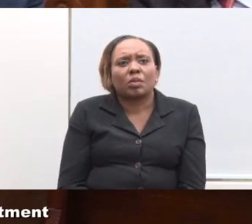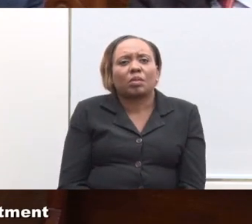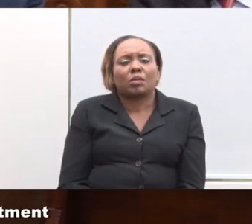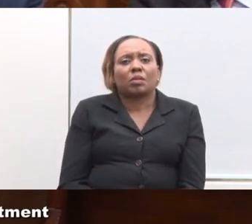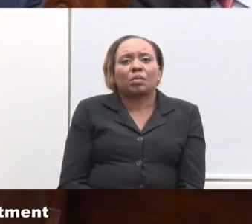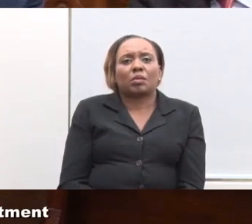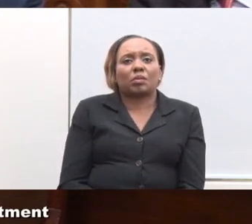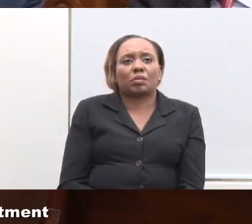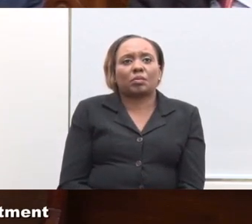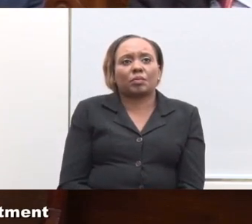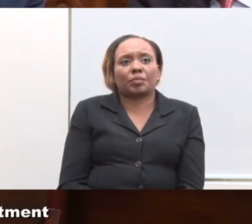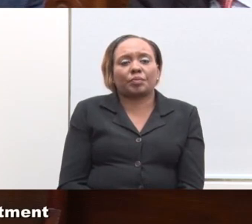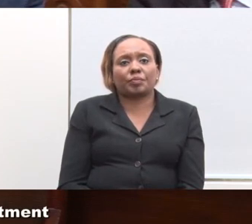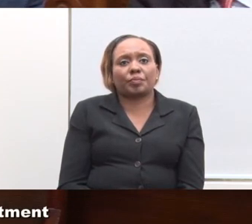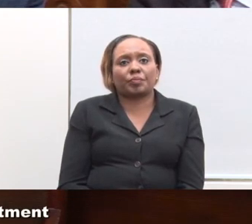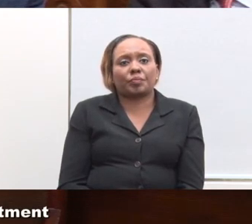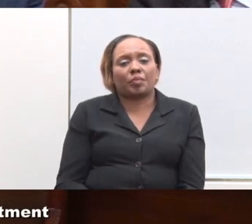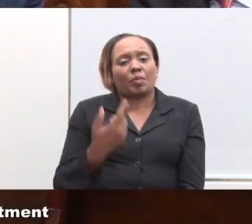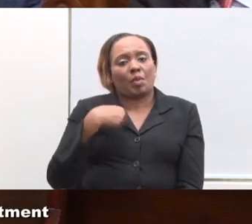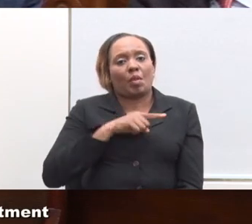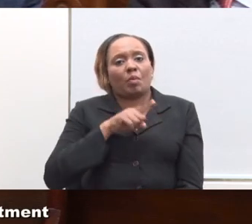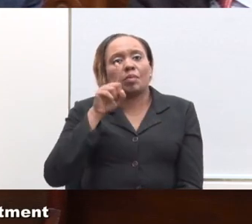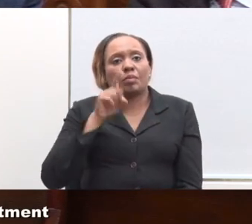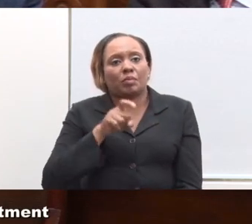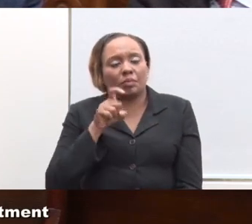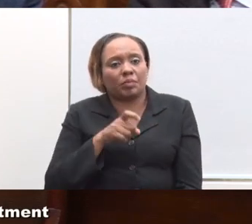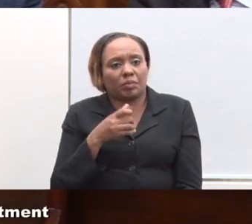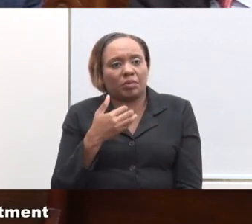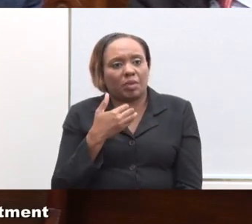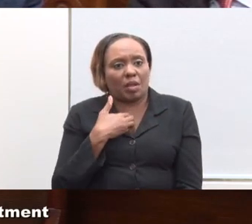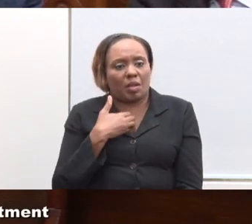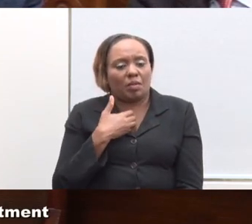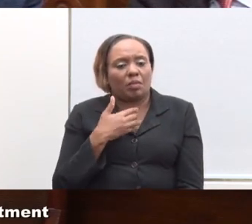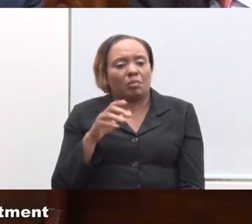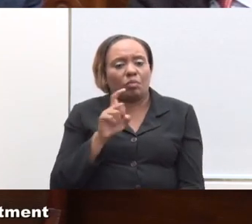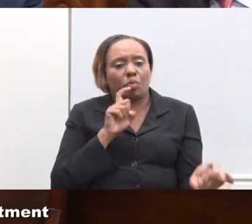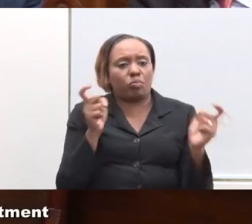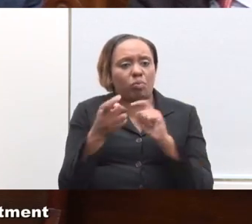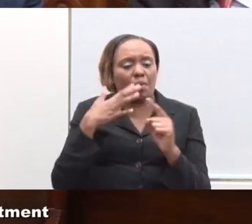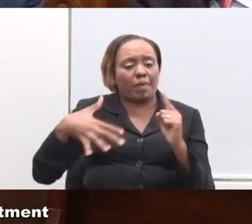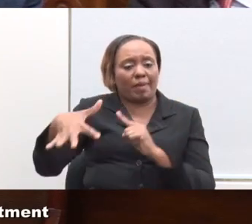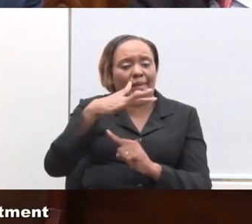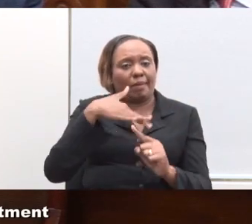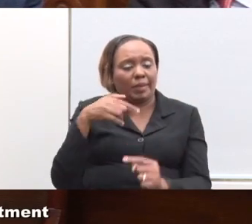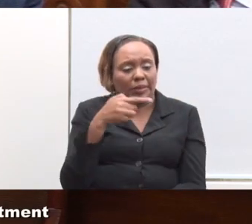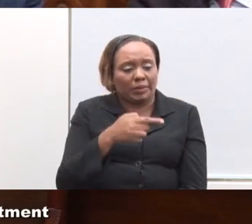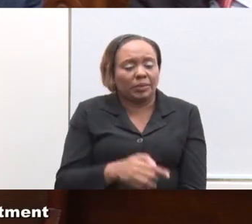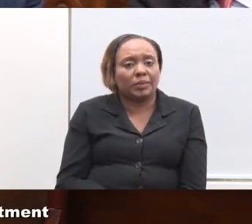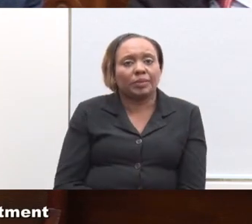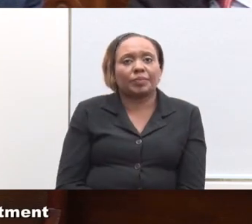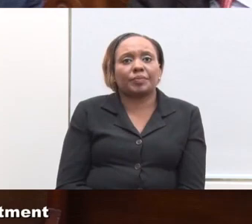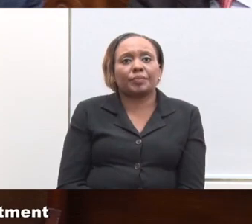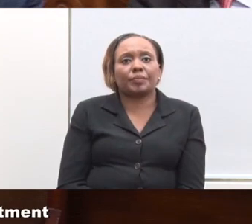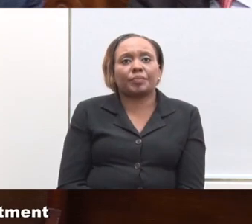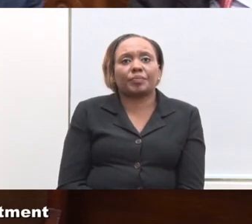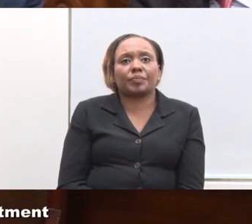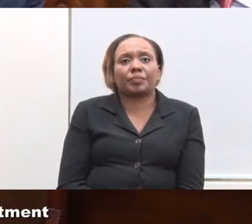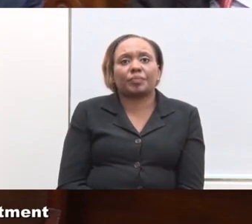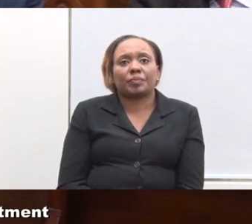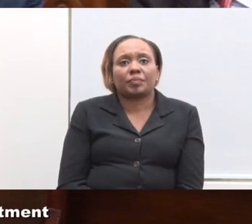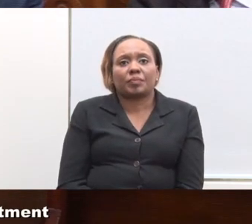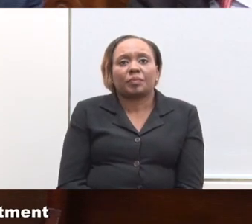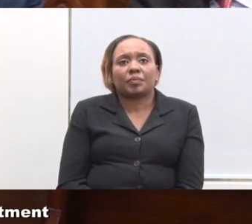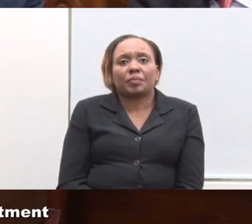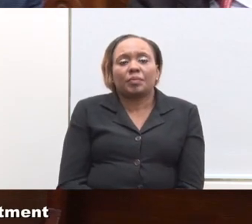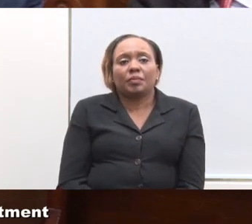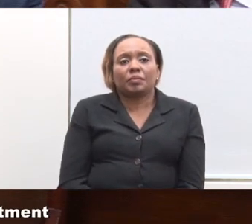environmentally pleasing wetlands as we should have it controlled to be. In addition to the Barbados